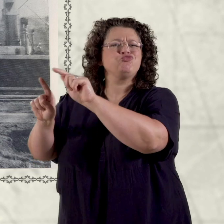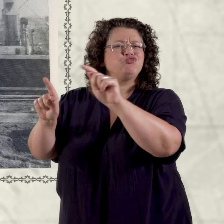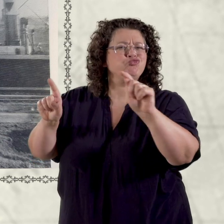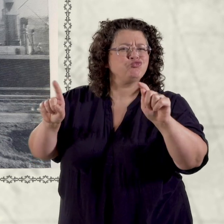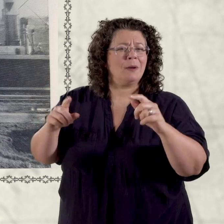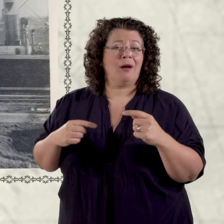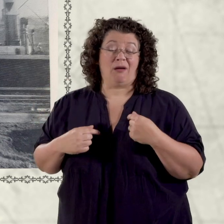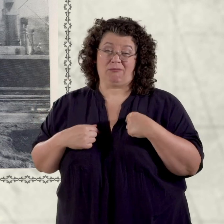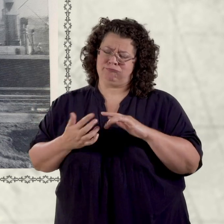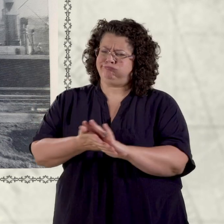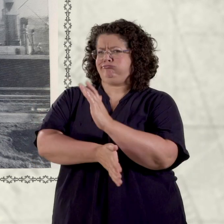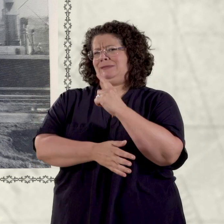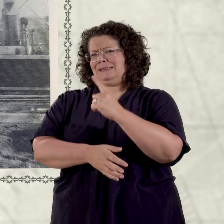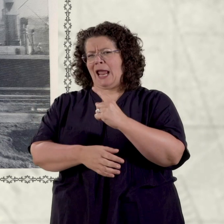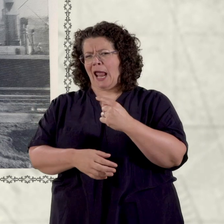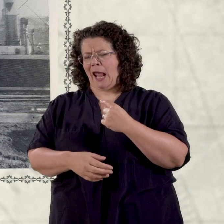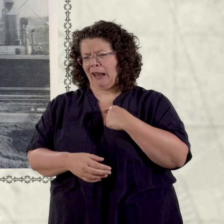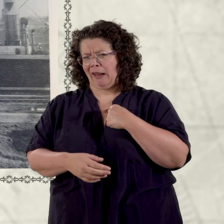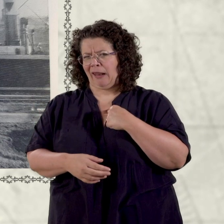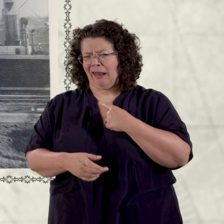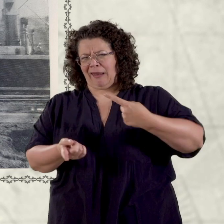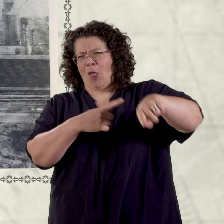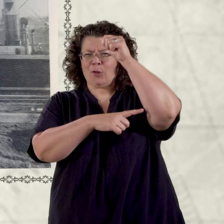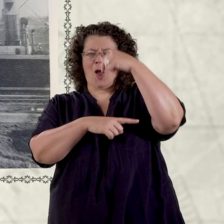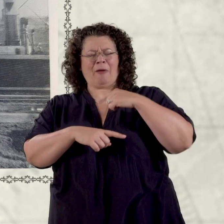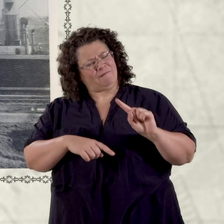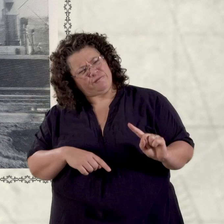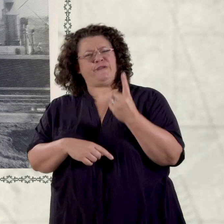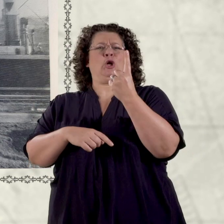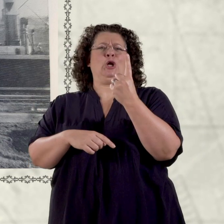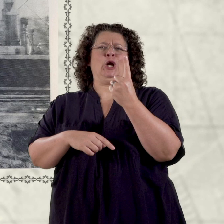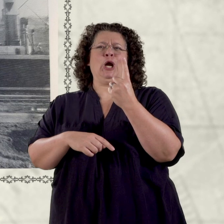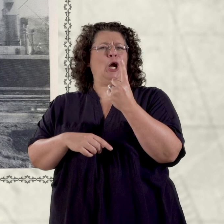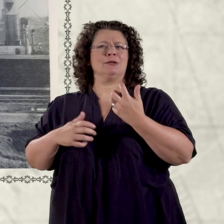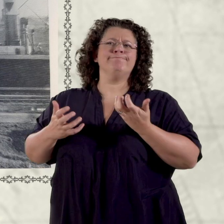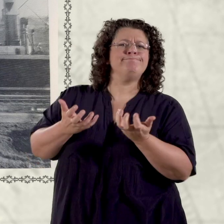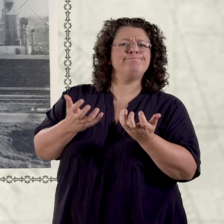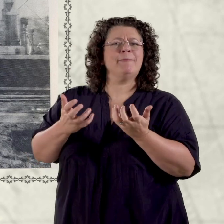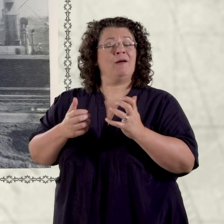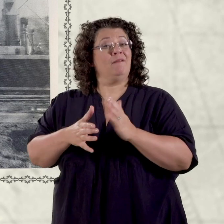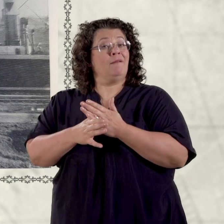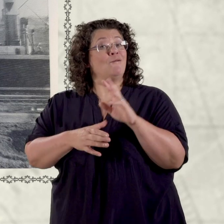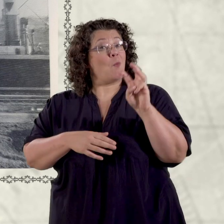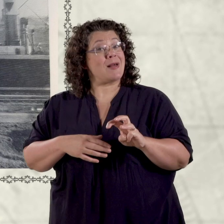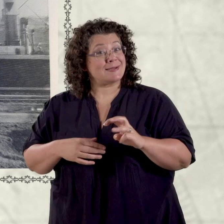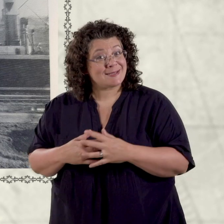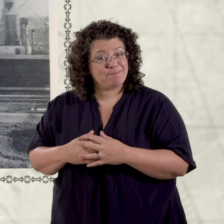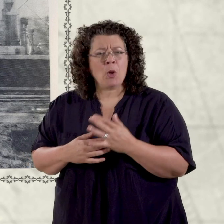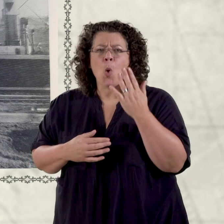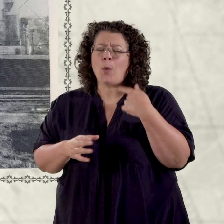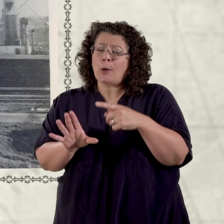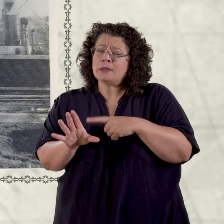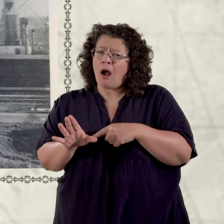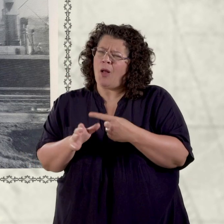from Wales. And when I was young, there were lots of David Davies's, so I was known